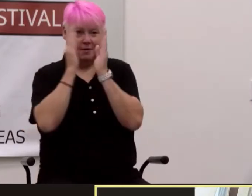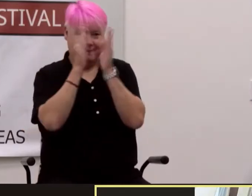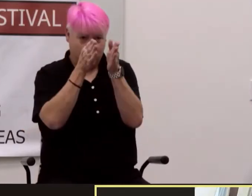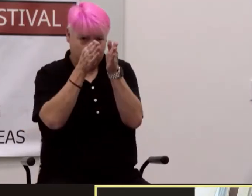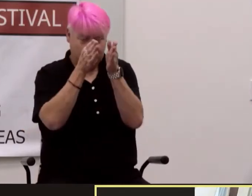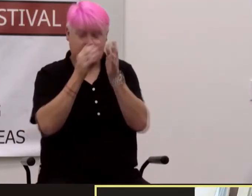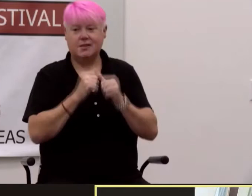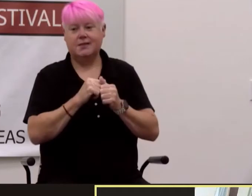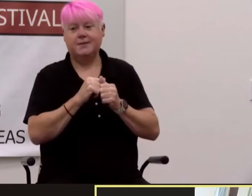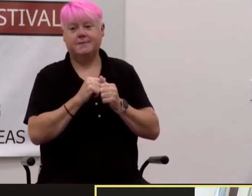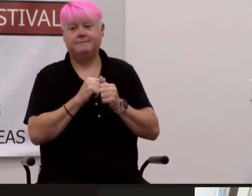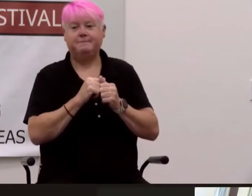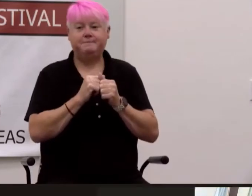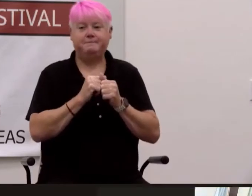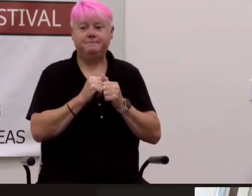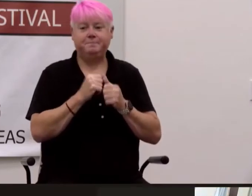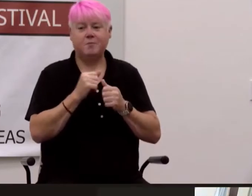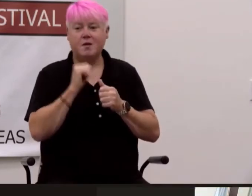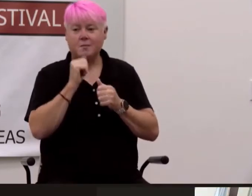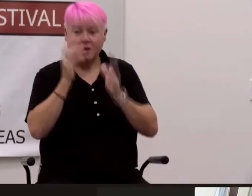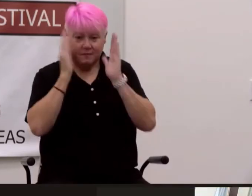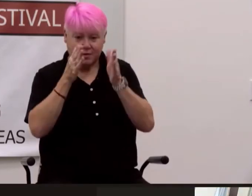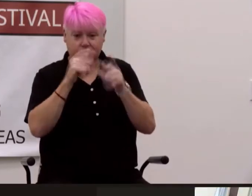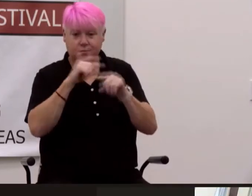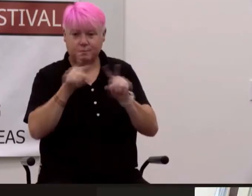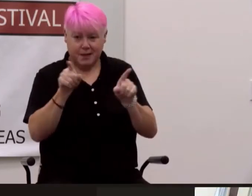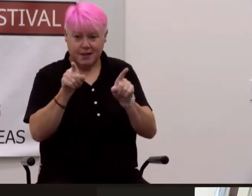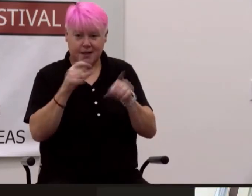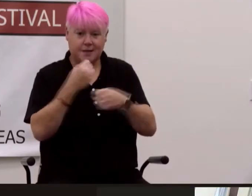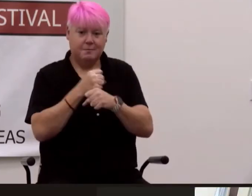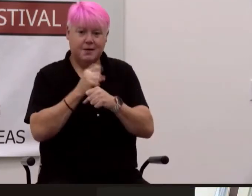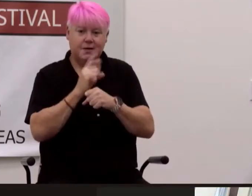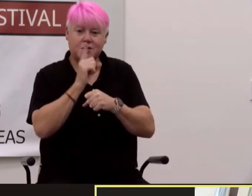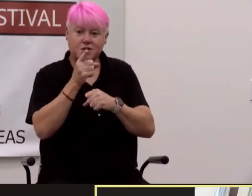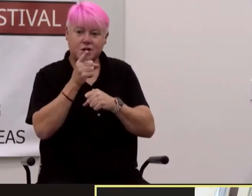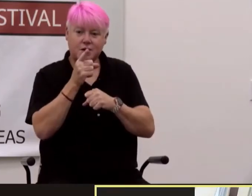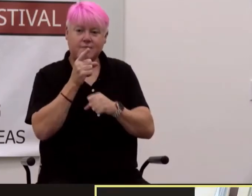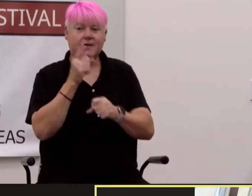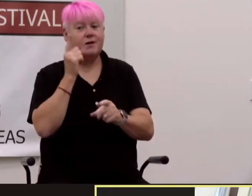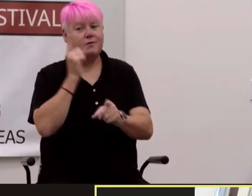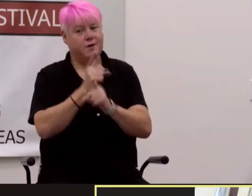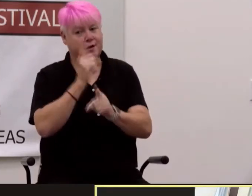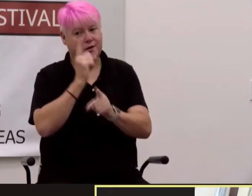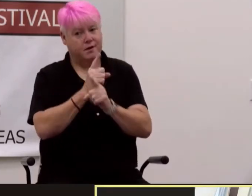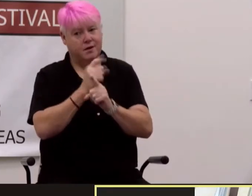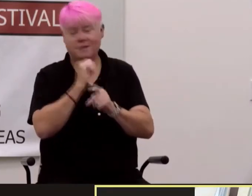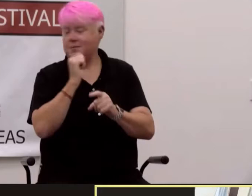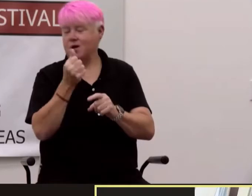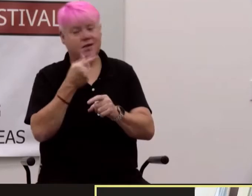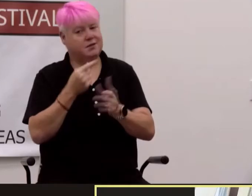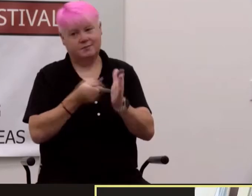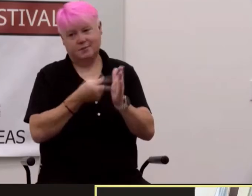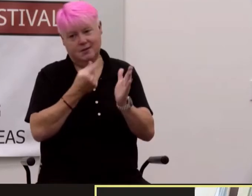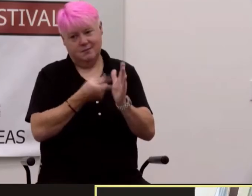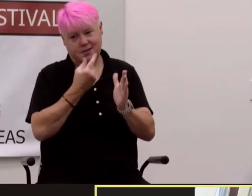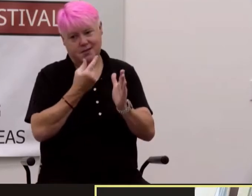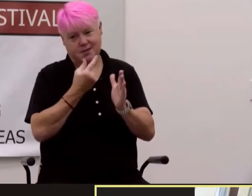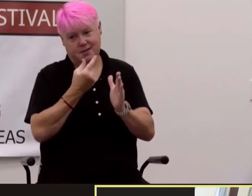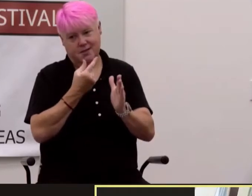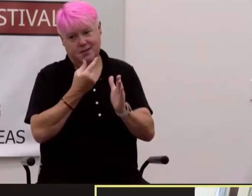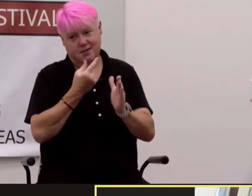not focused, but I still got to make sure I'm very accurate, and I'm not sometimes. You know, Jen